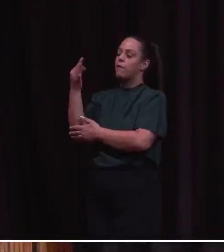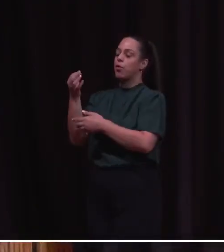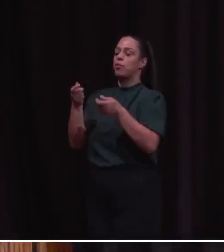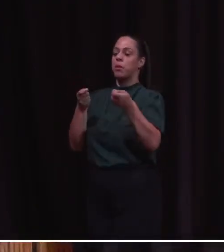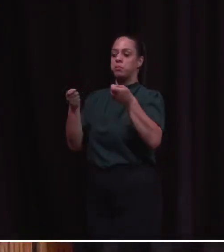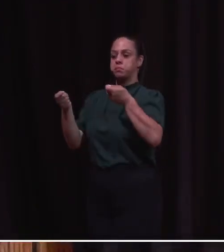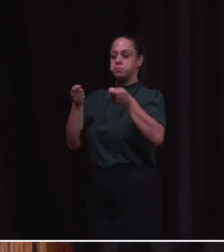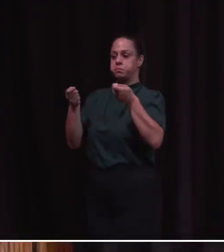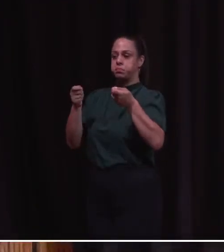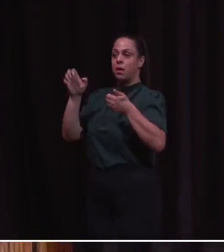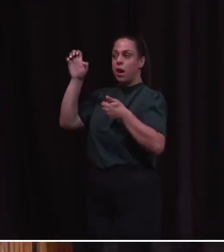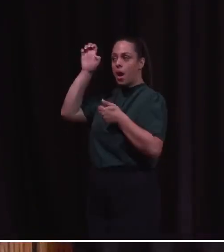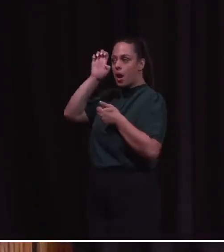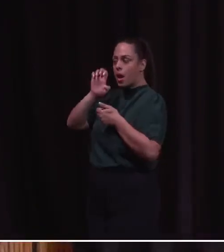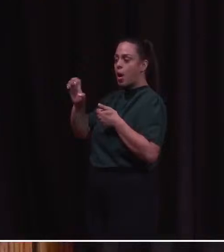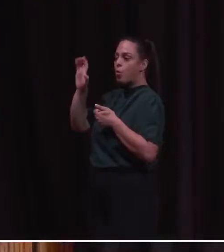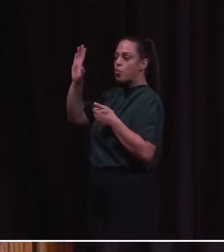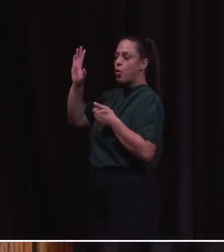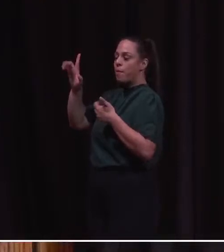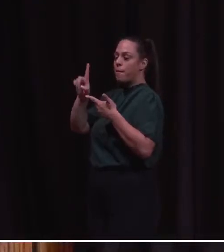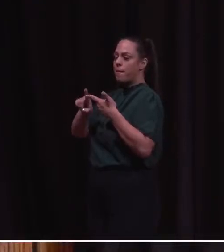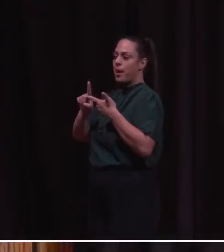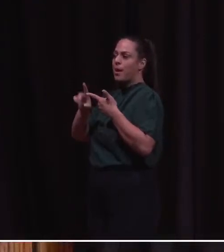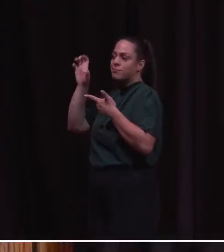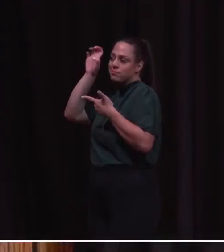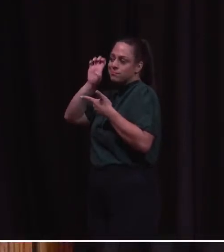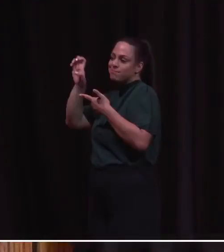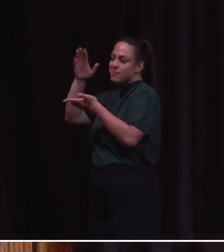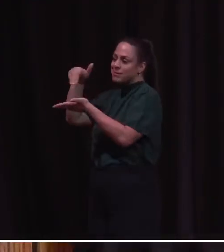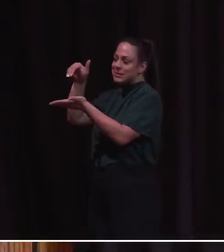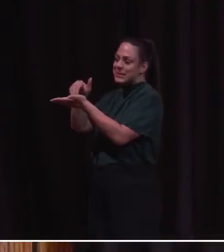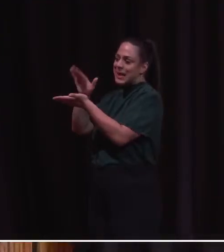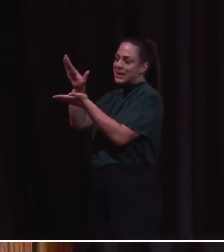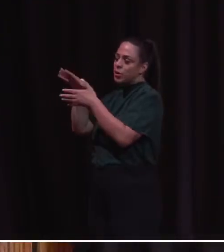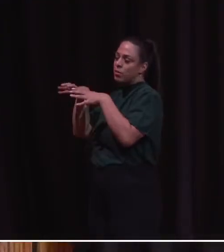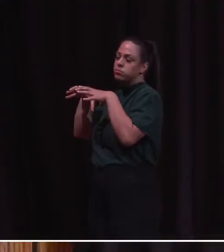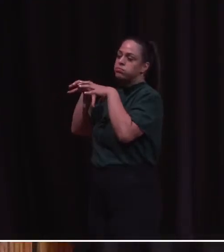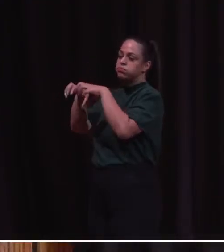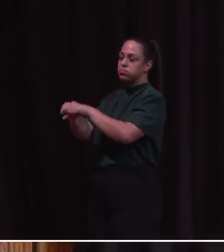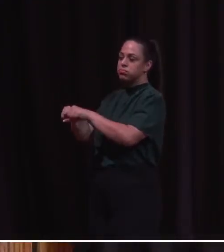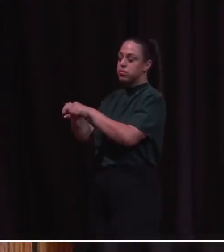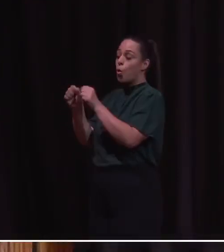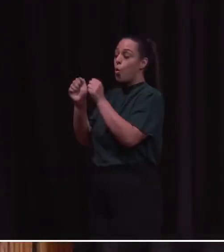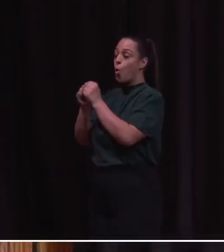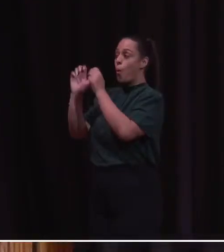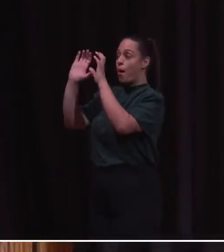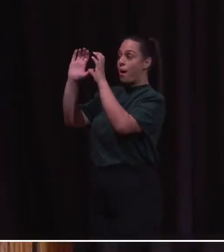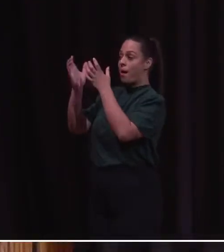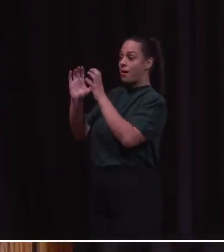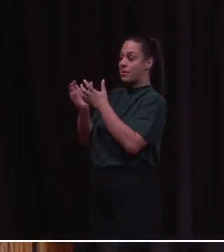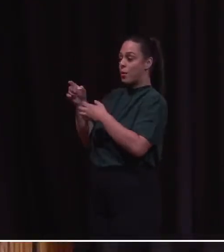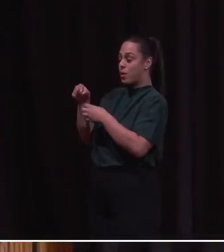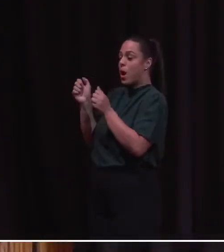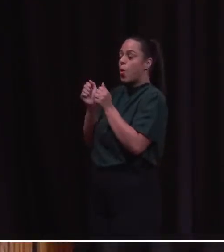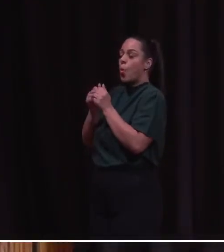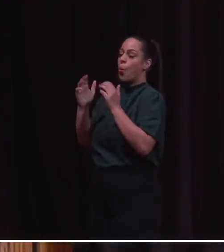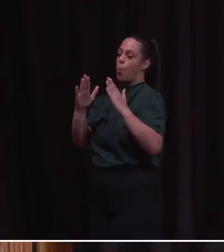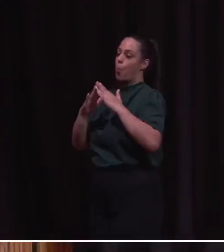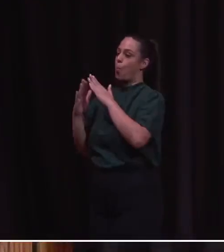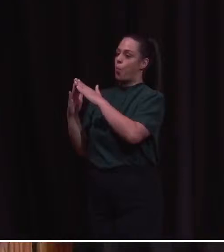fundamental axis and model of power are the social classification of the world's population around the idea of